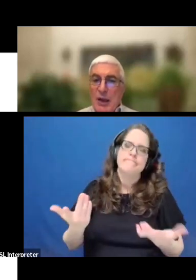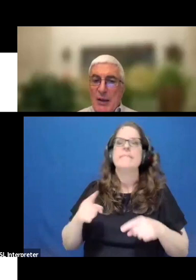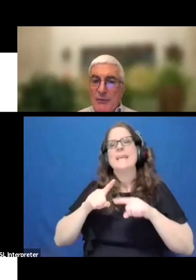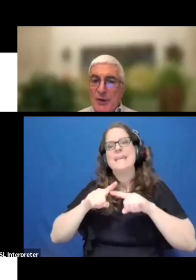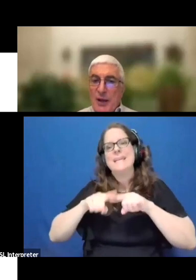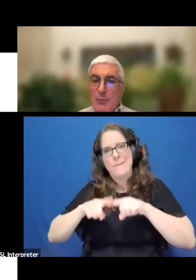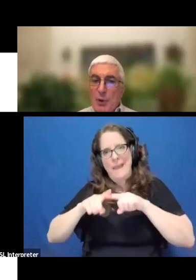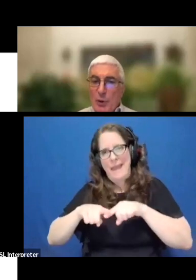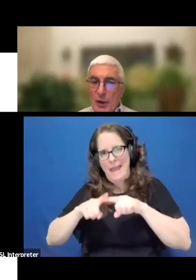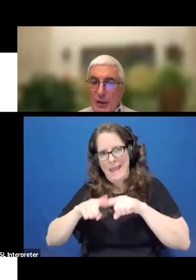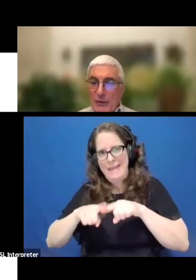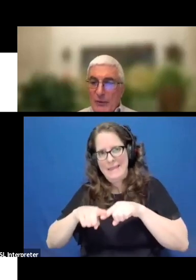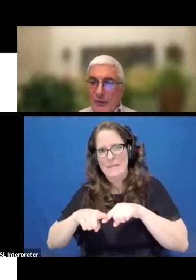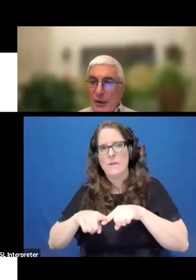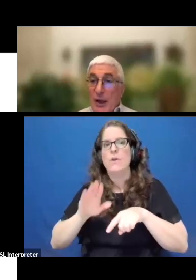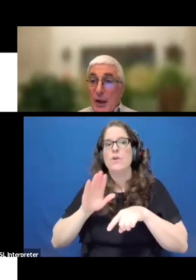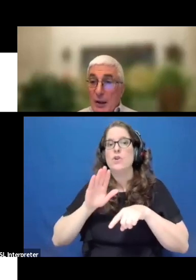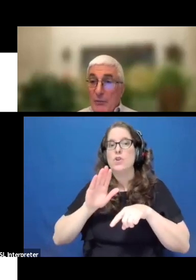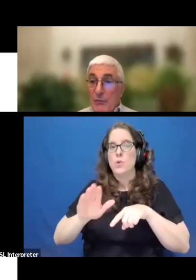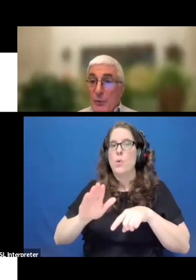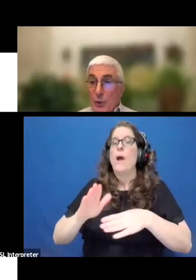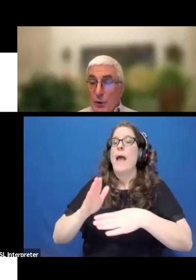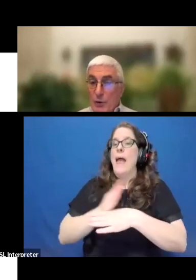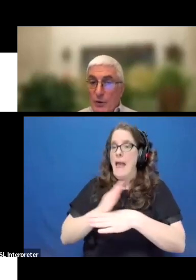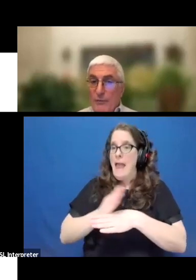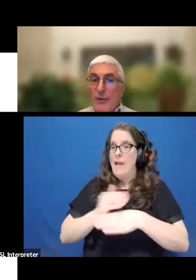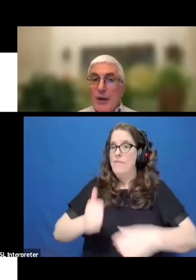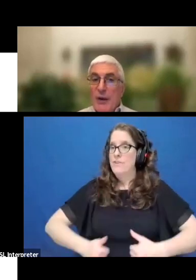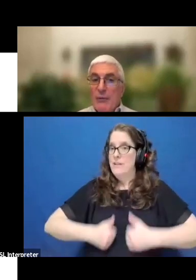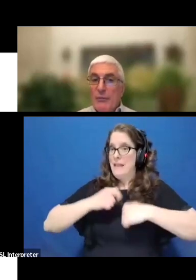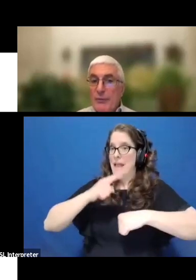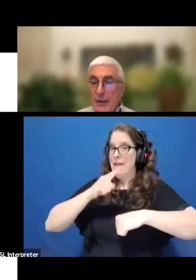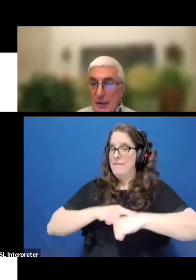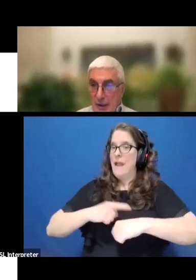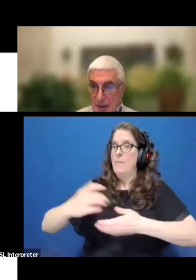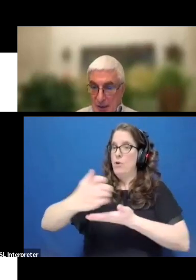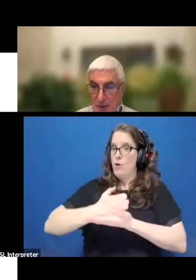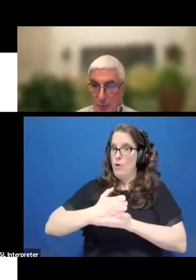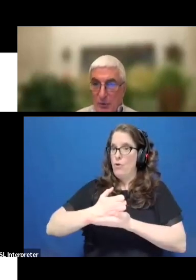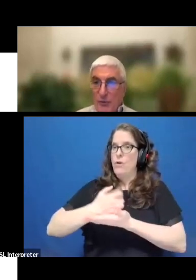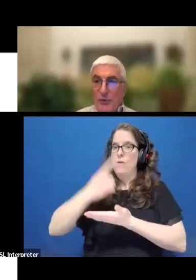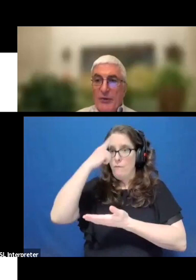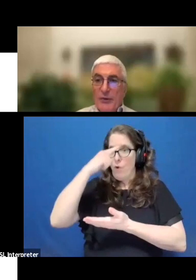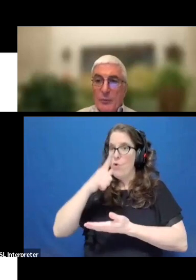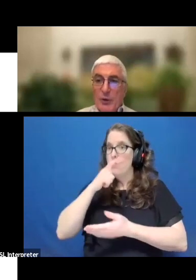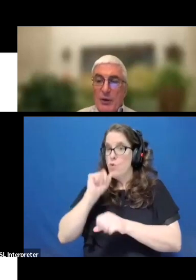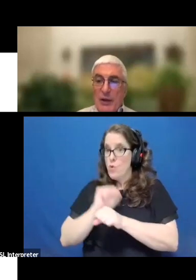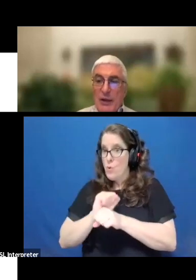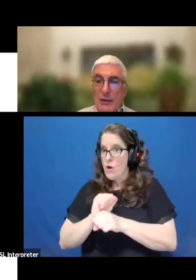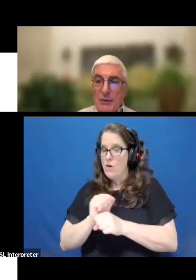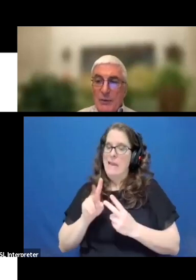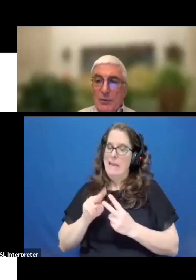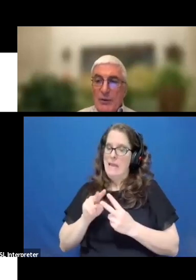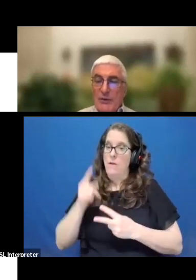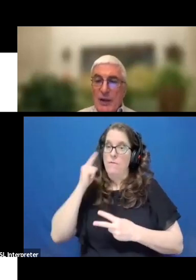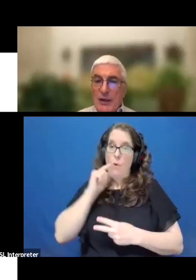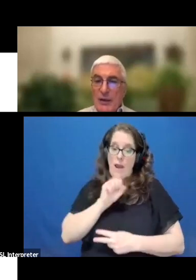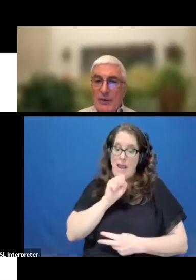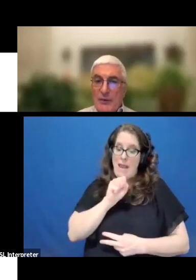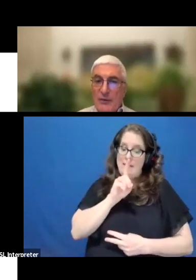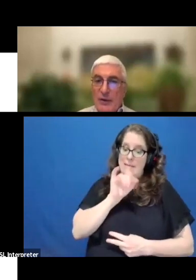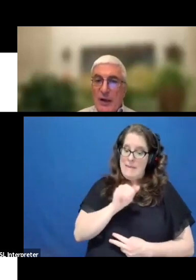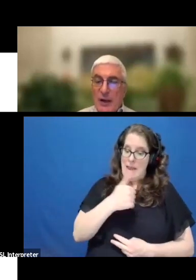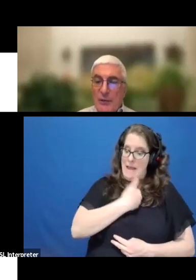average lifetime earnings of the worker, of the person with a disability who is